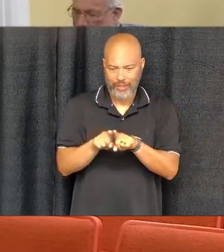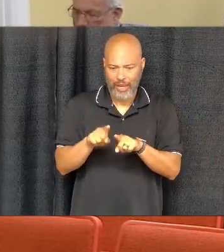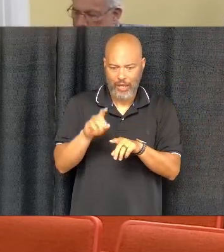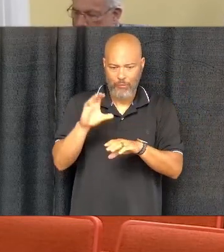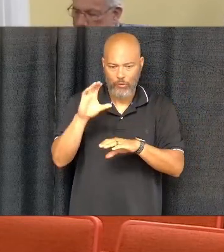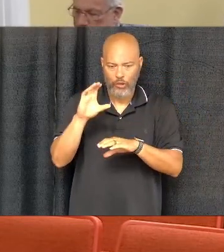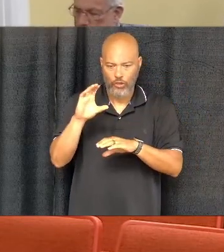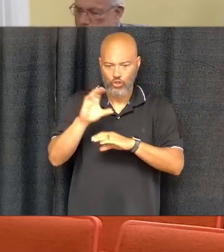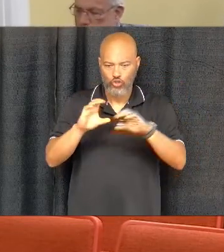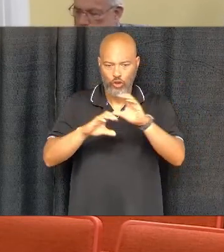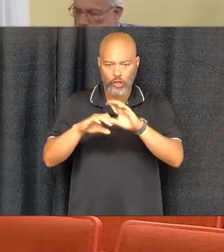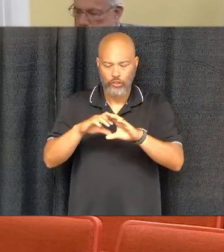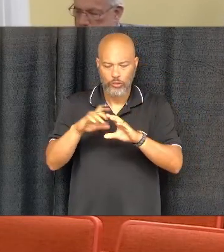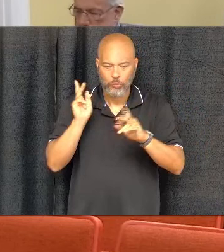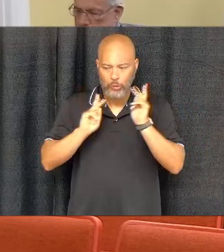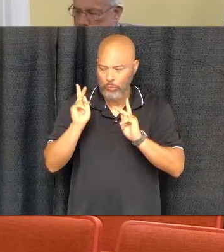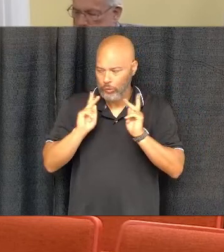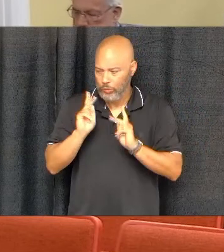crews possibly.